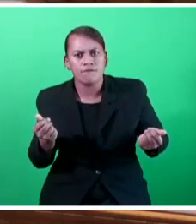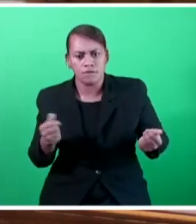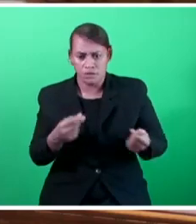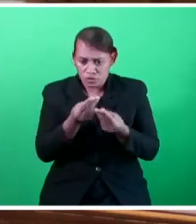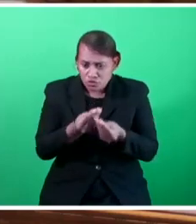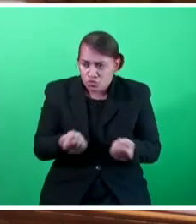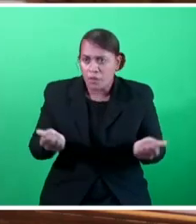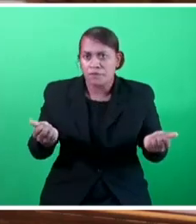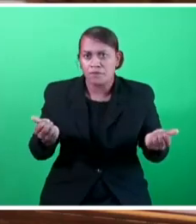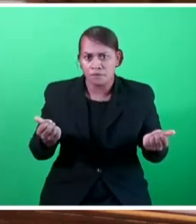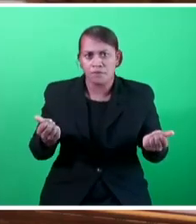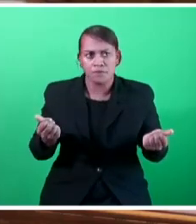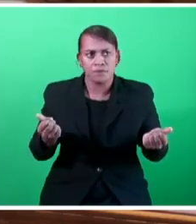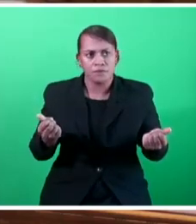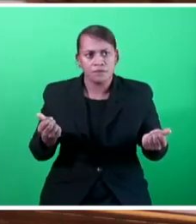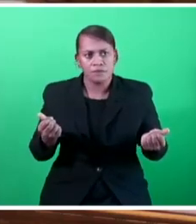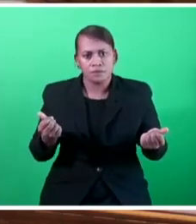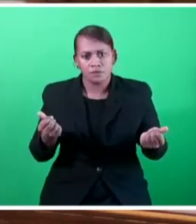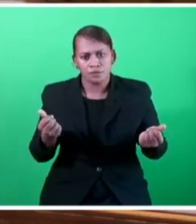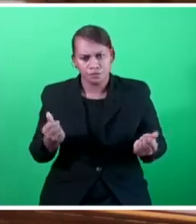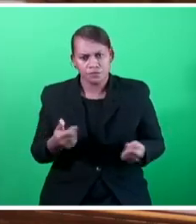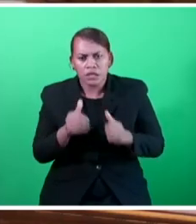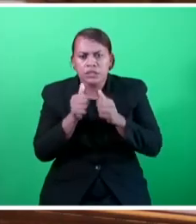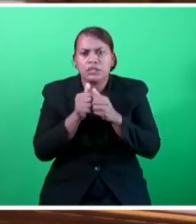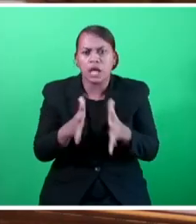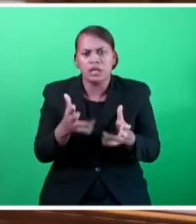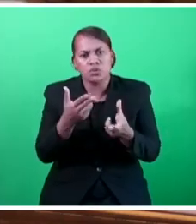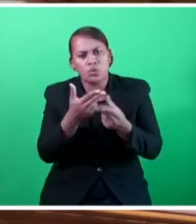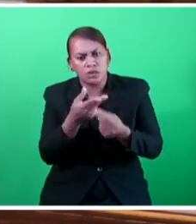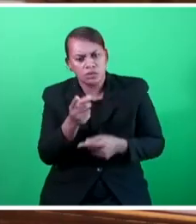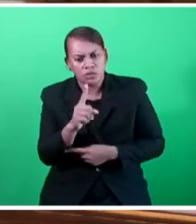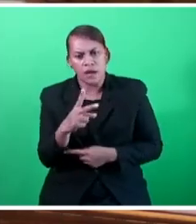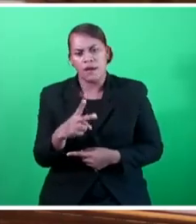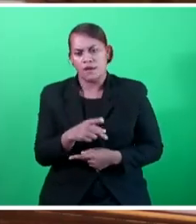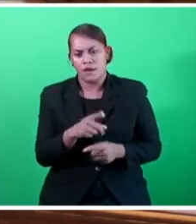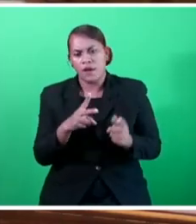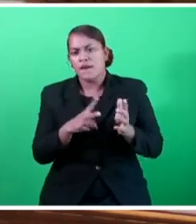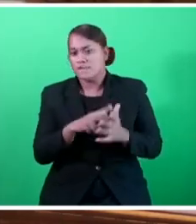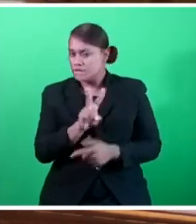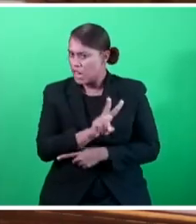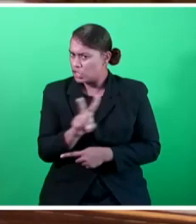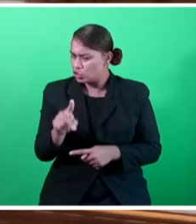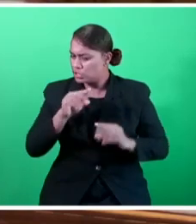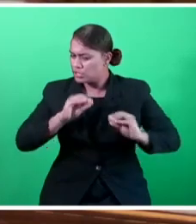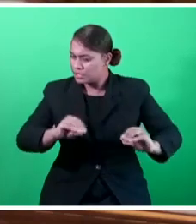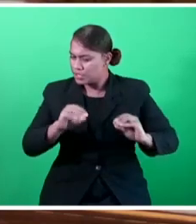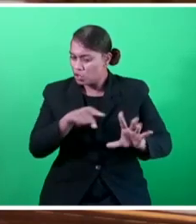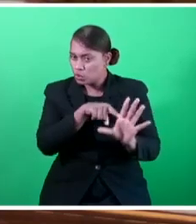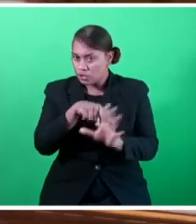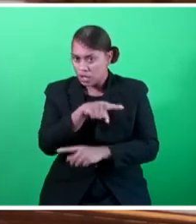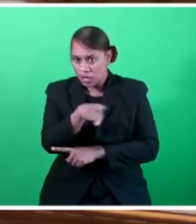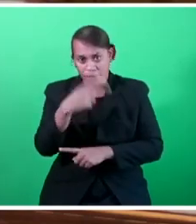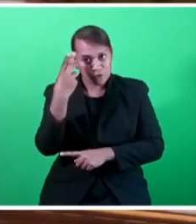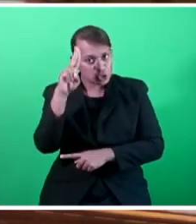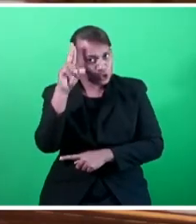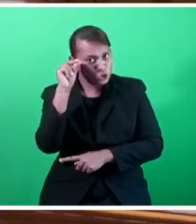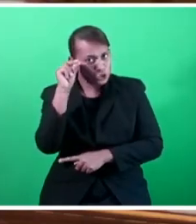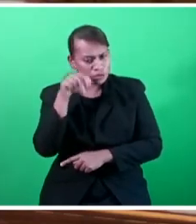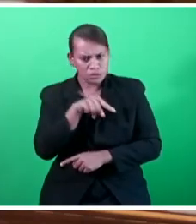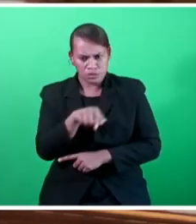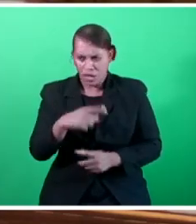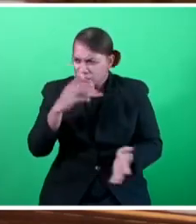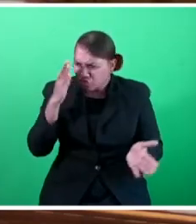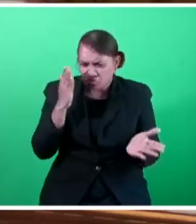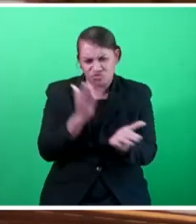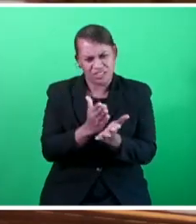solution that starts with the values we teach young Fijians. Truly freeing Fiji from